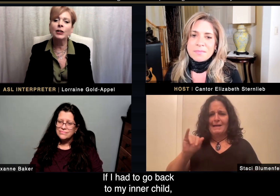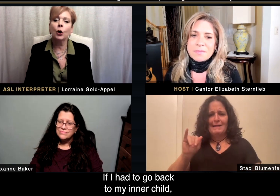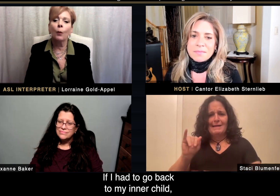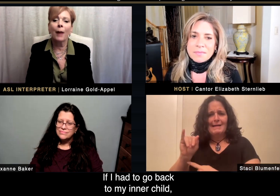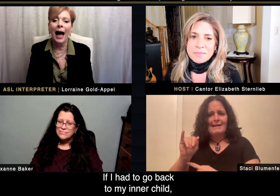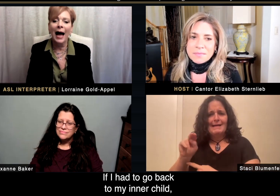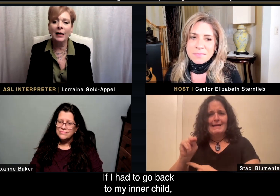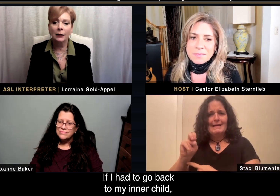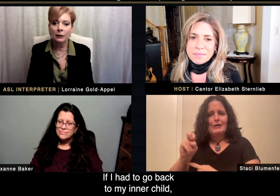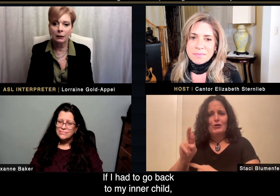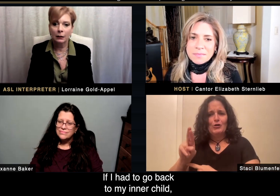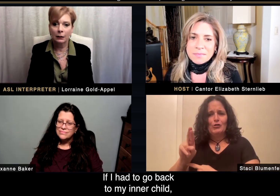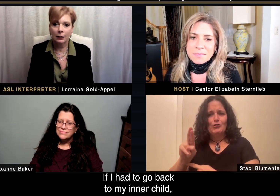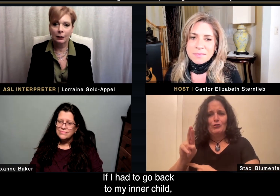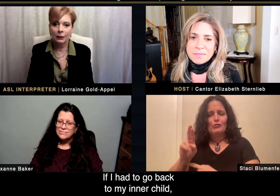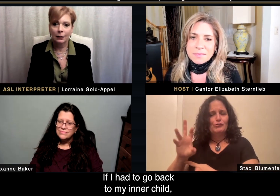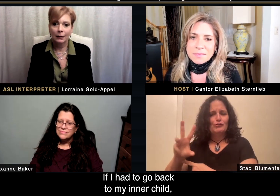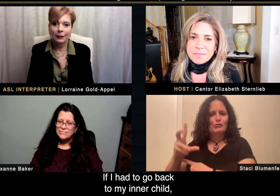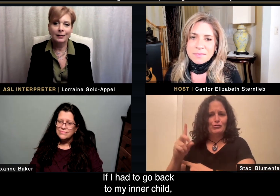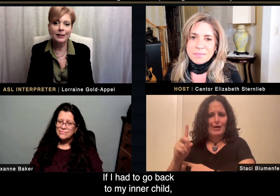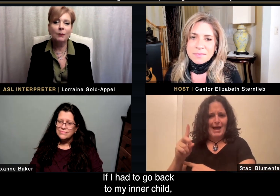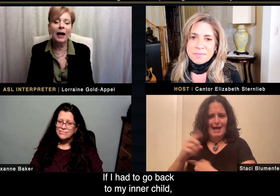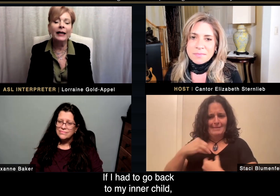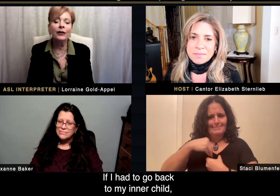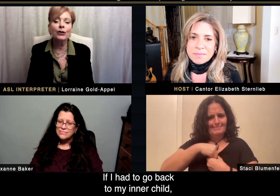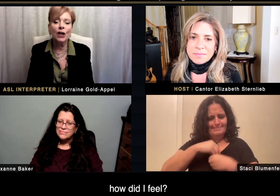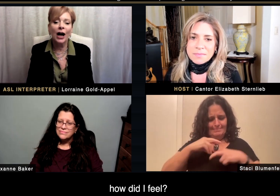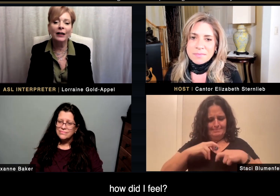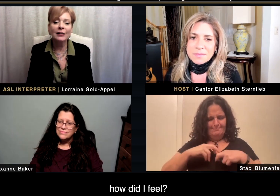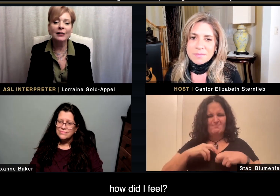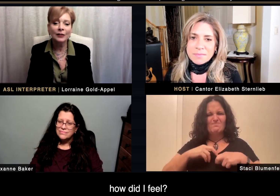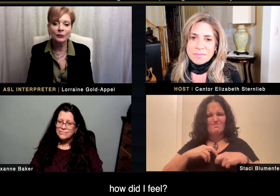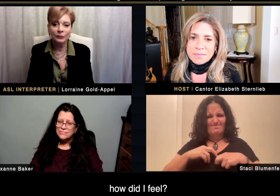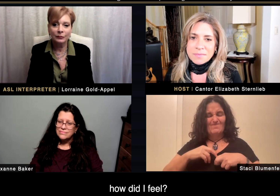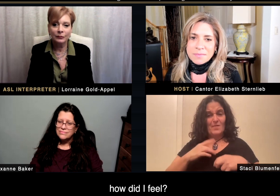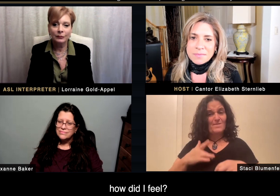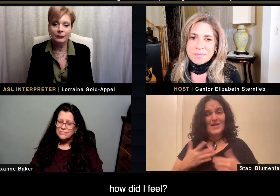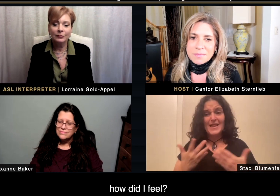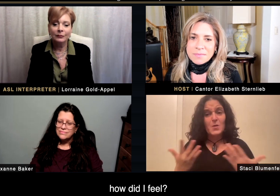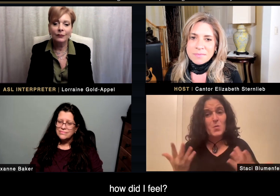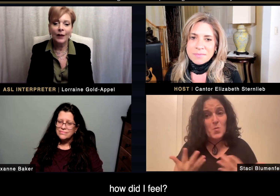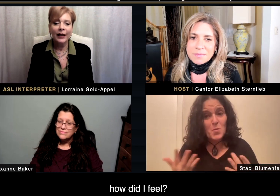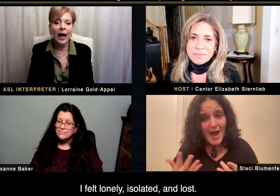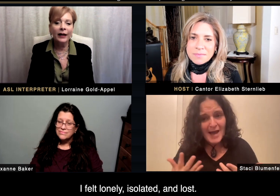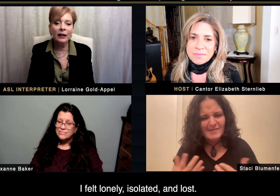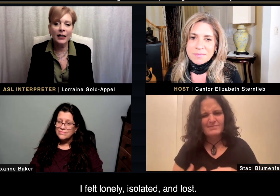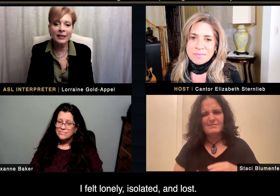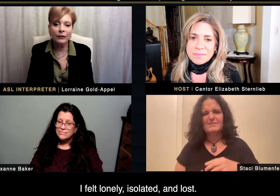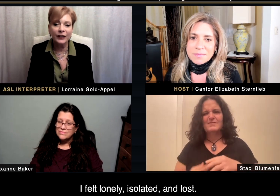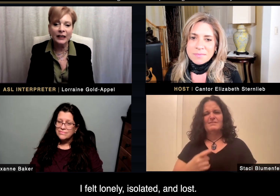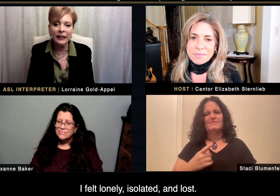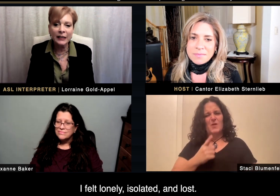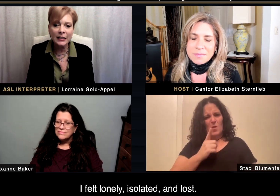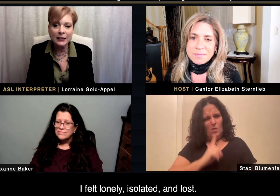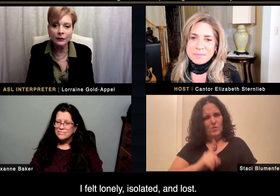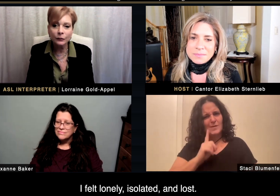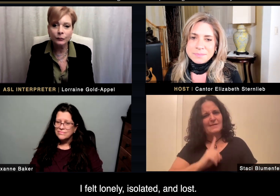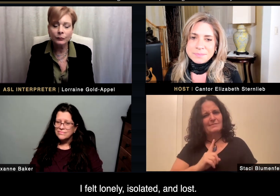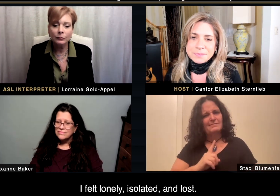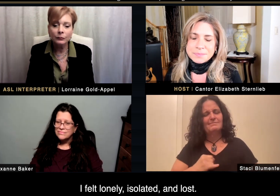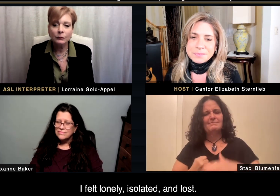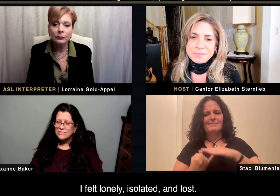If I had to go back to my inner child and analyze the